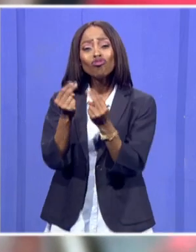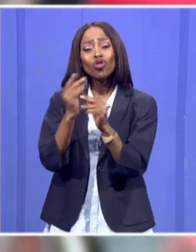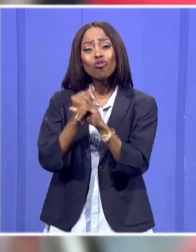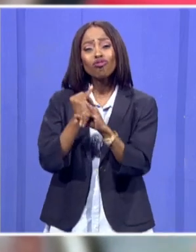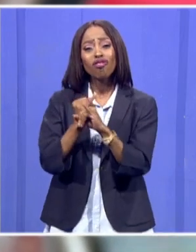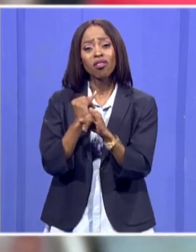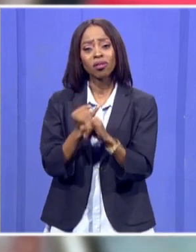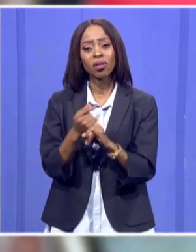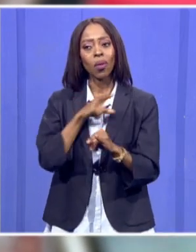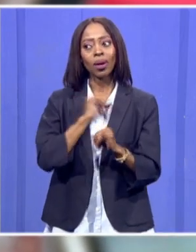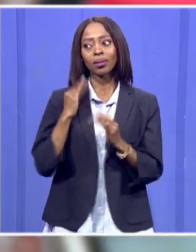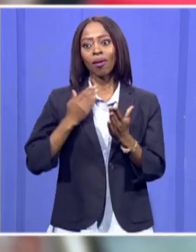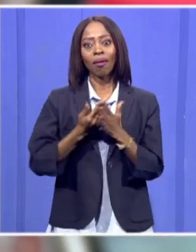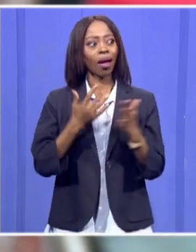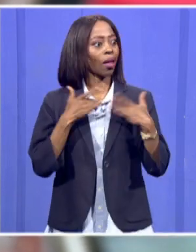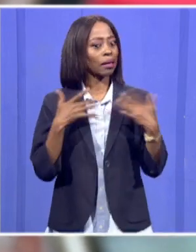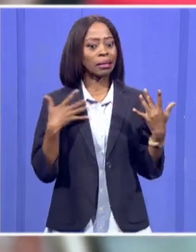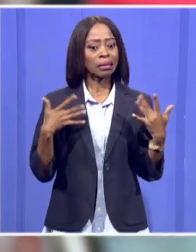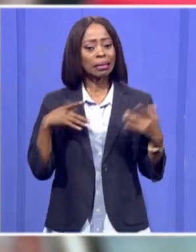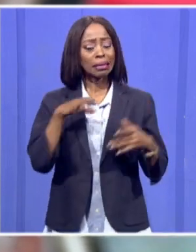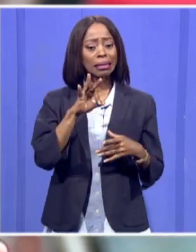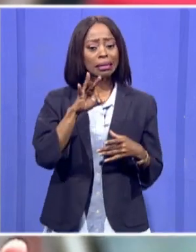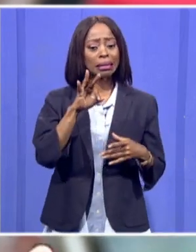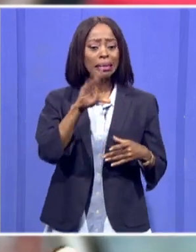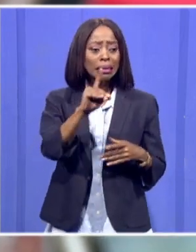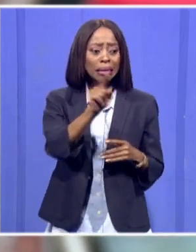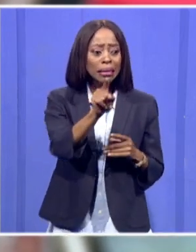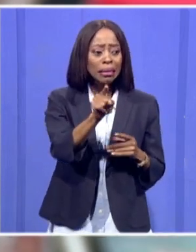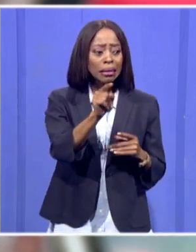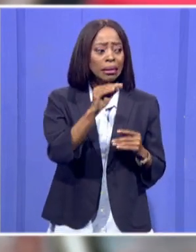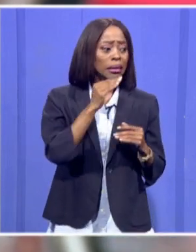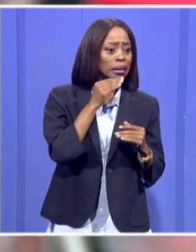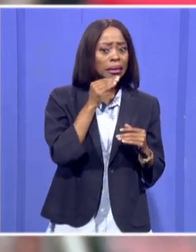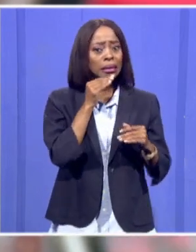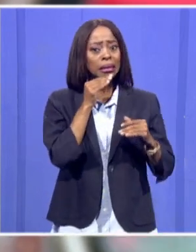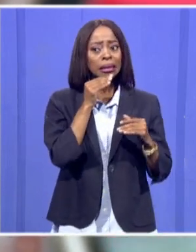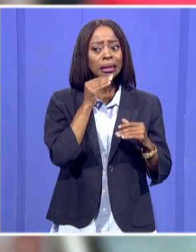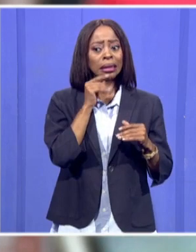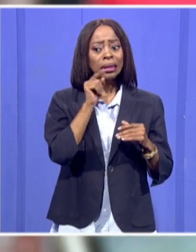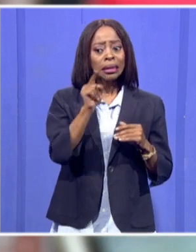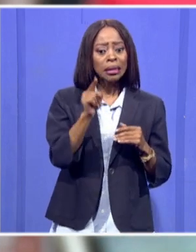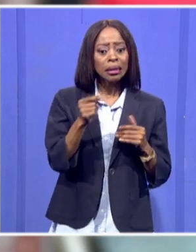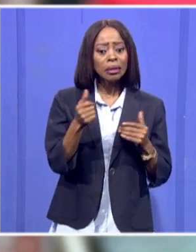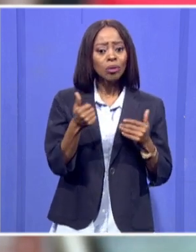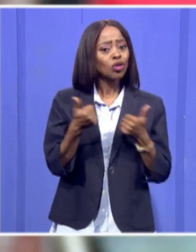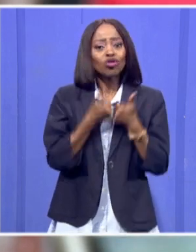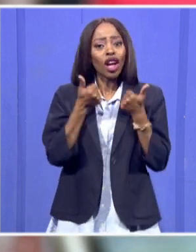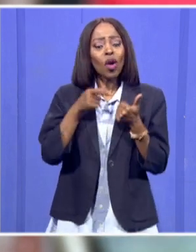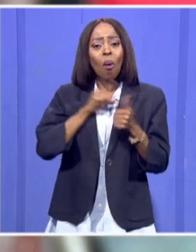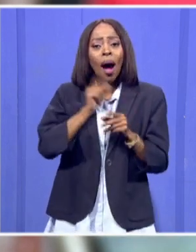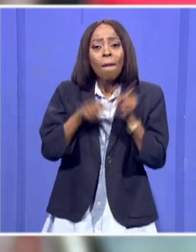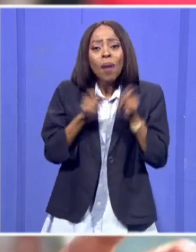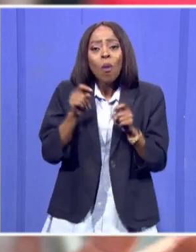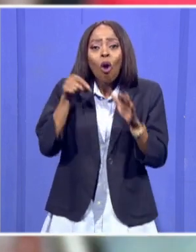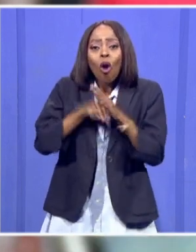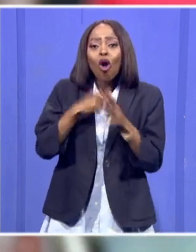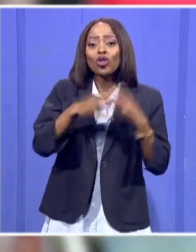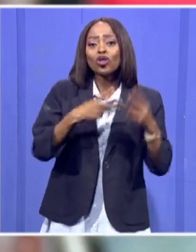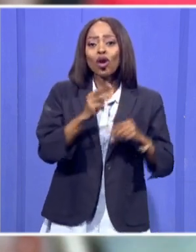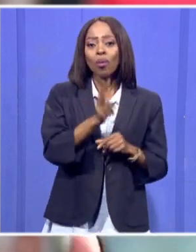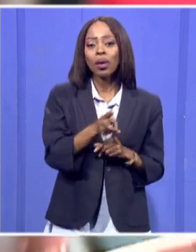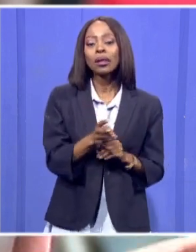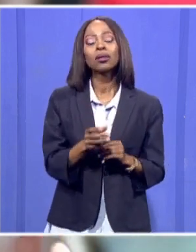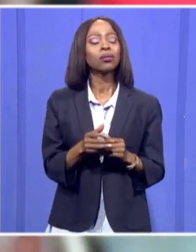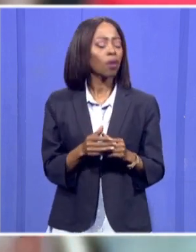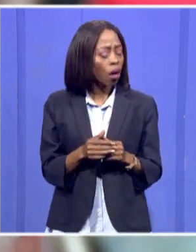about, does 3D not disturb in terms of the challenges of stopping job for people? No, there are opportunities